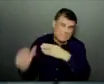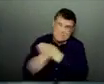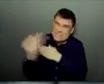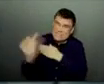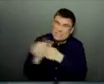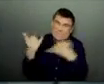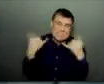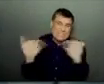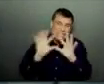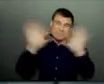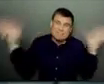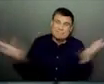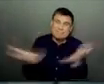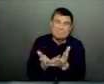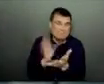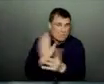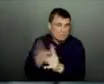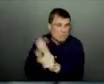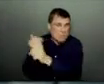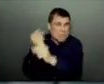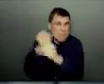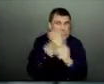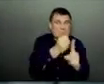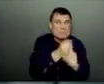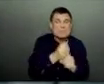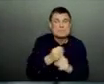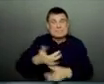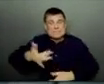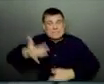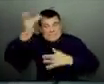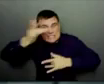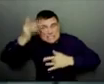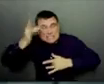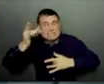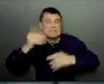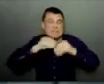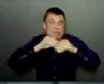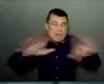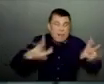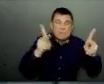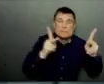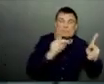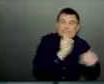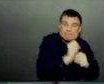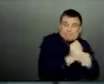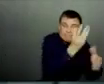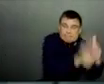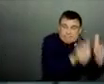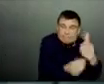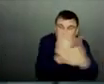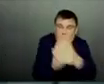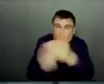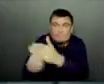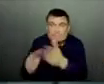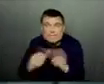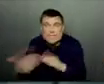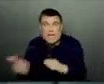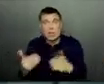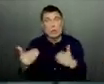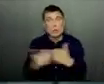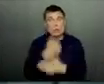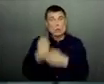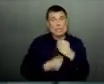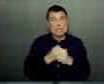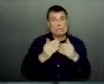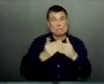And As the new year brings a fresh start for all of us, we must start 2021 in the right space